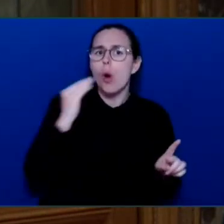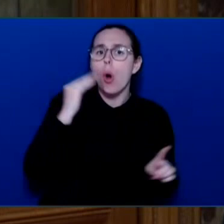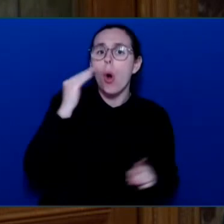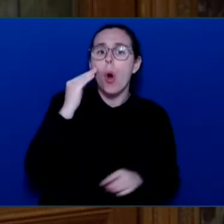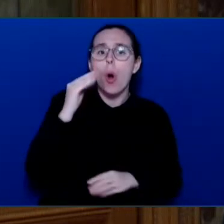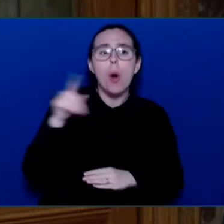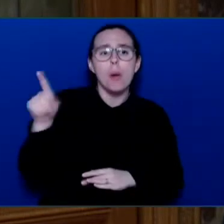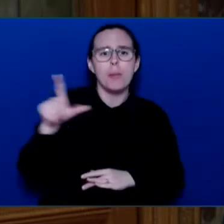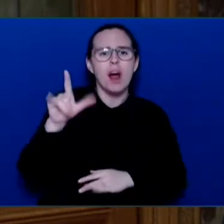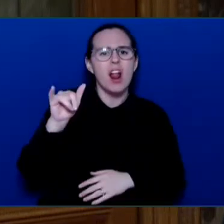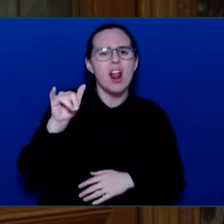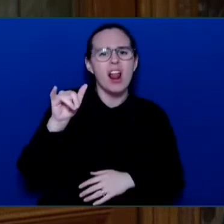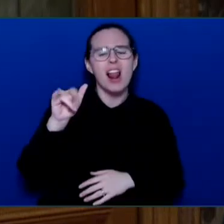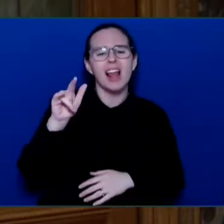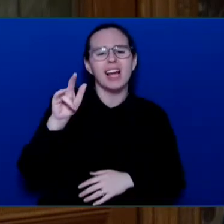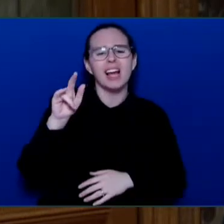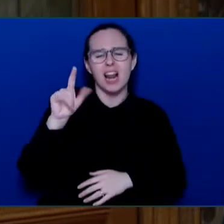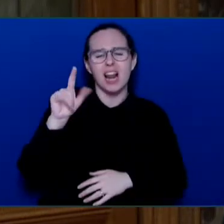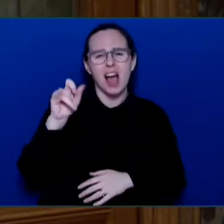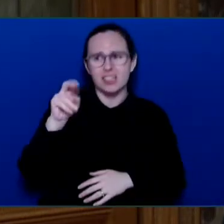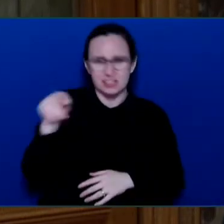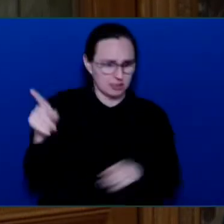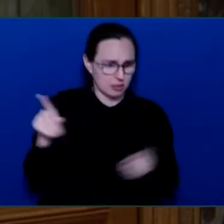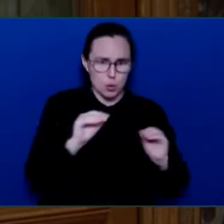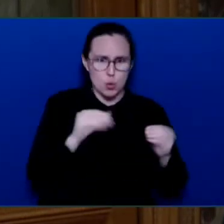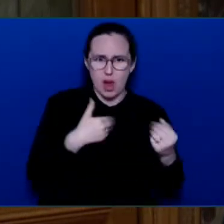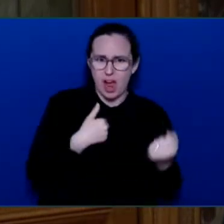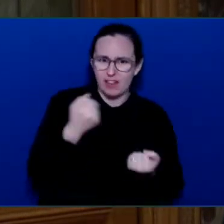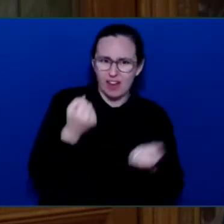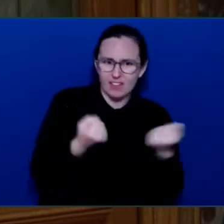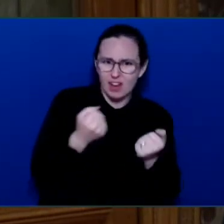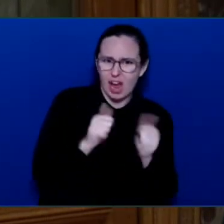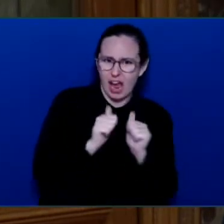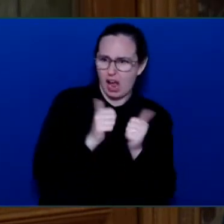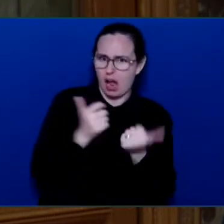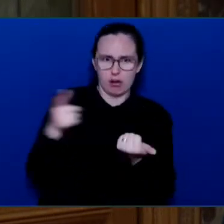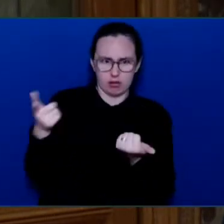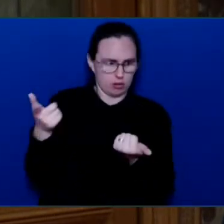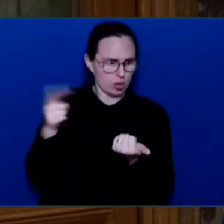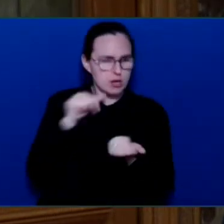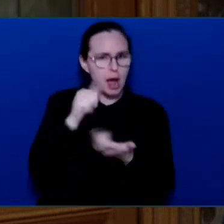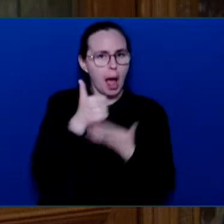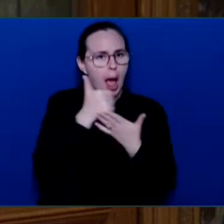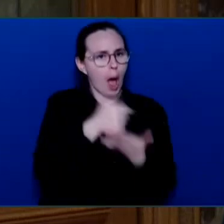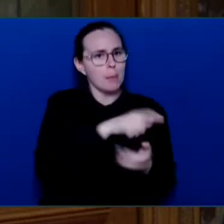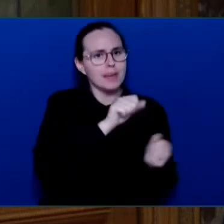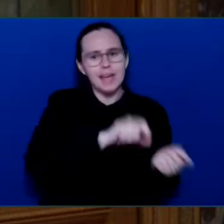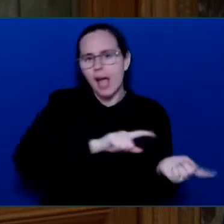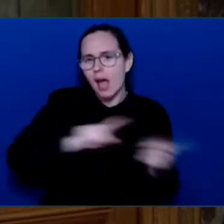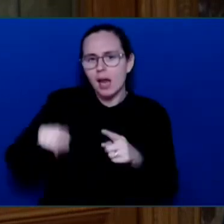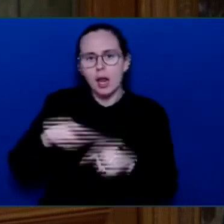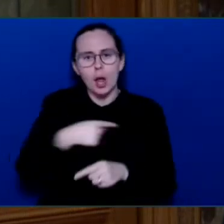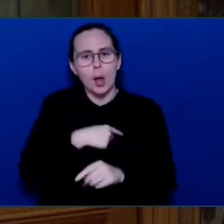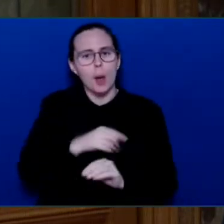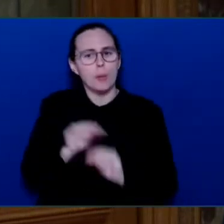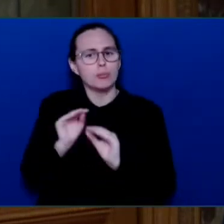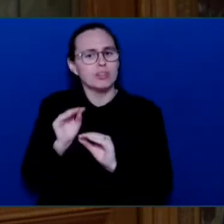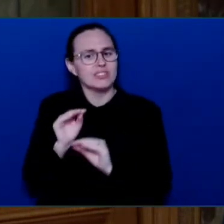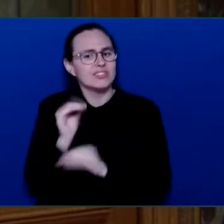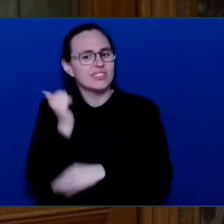accommodated, even with a remarkable network of individuals and organizations mobilizing for Chelsea and her